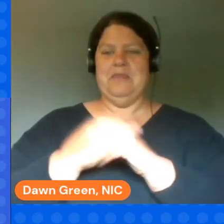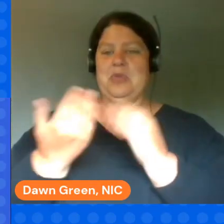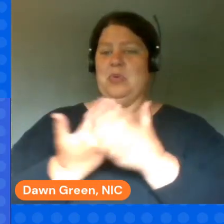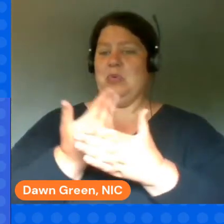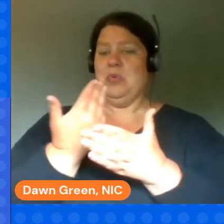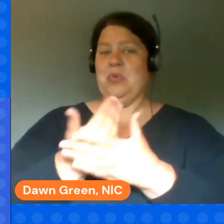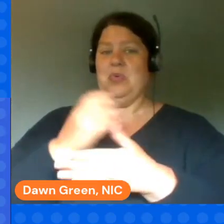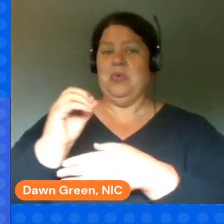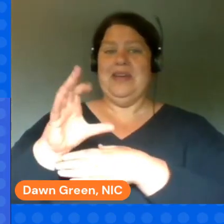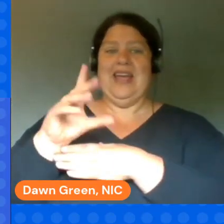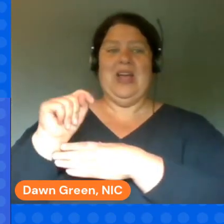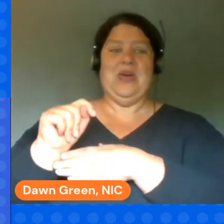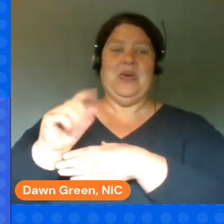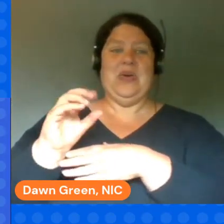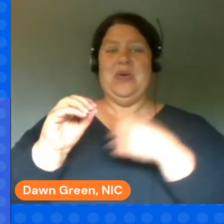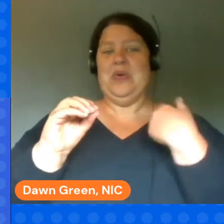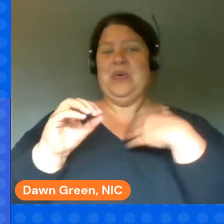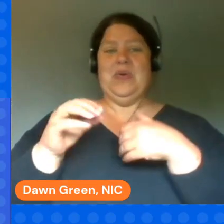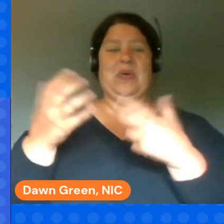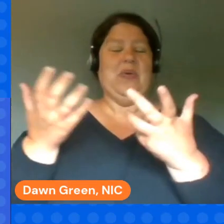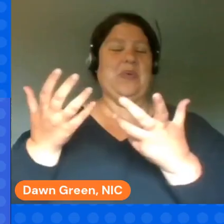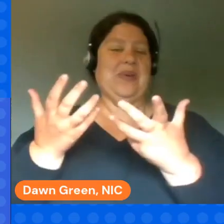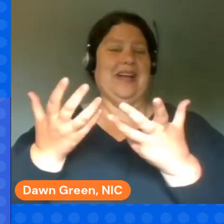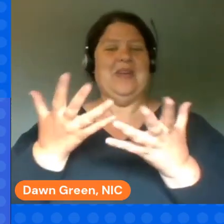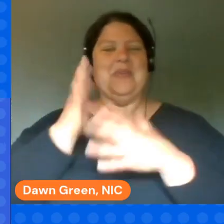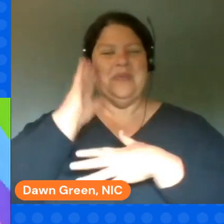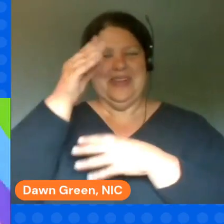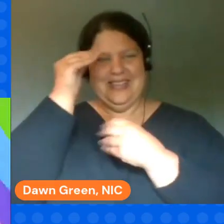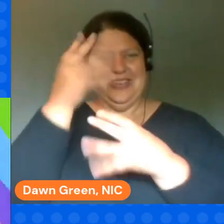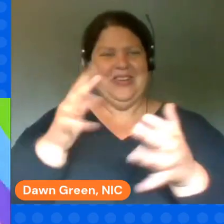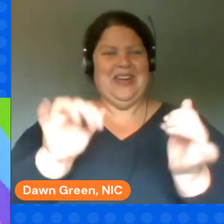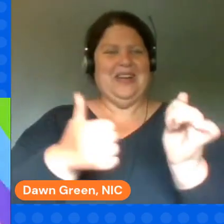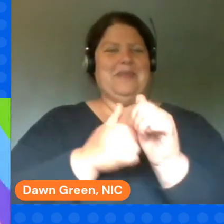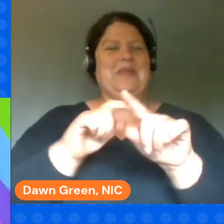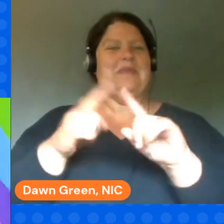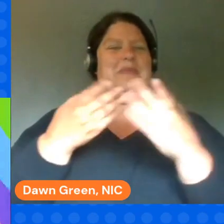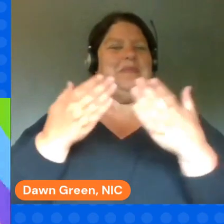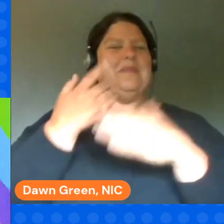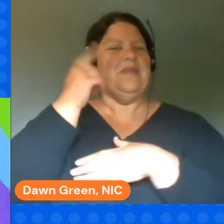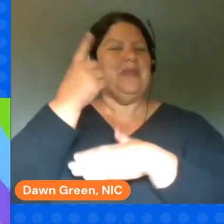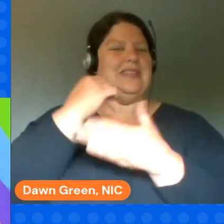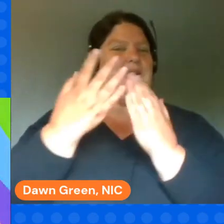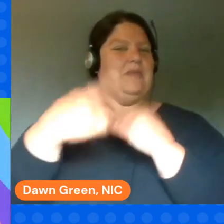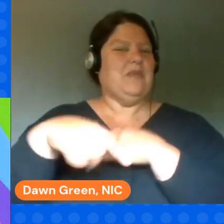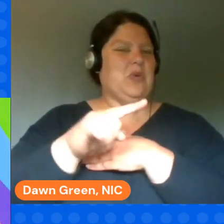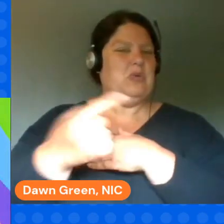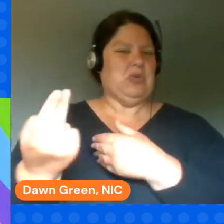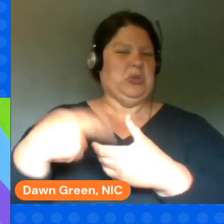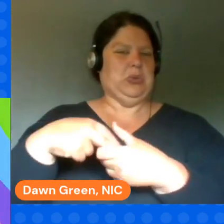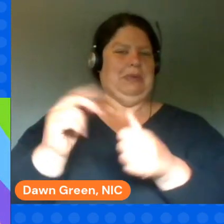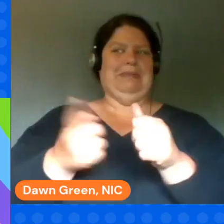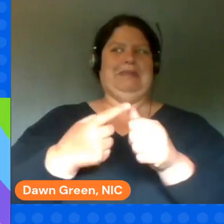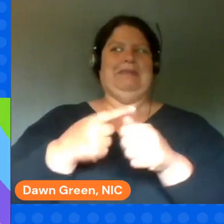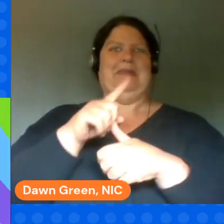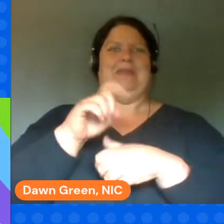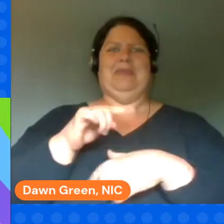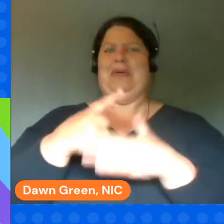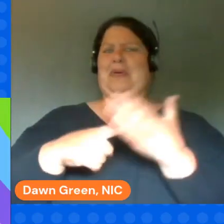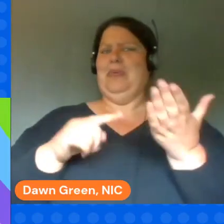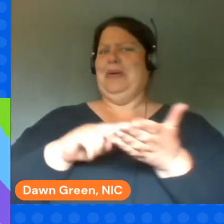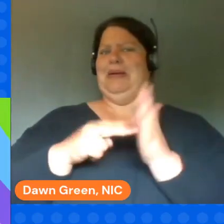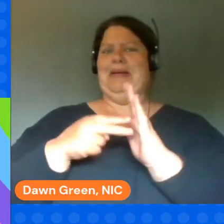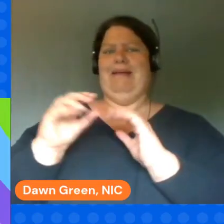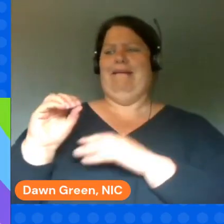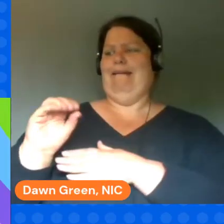so excited to share some amazing updates with you. But maybe for some of you who have joined and your first question is, what's